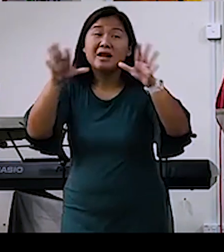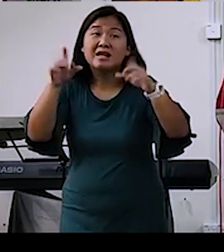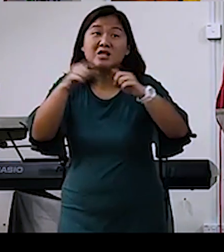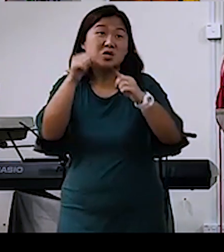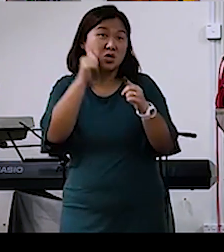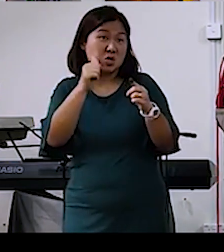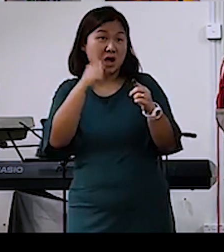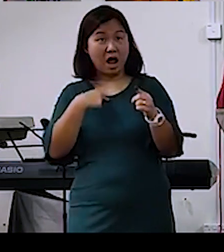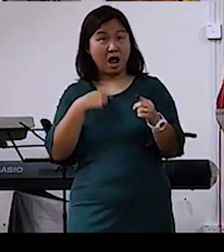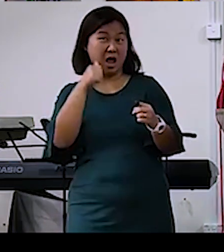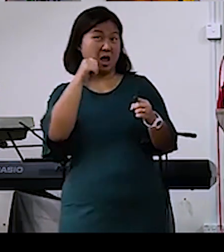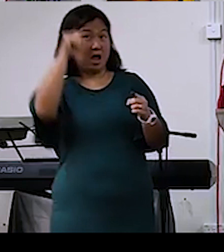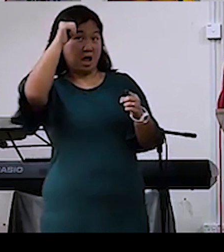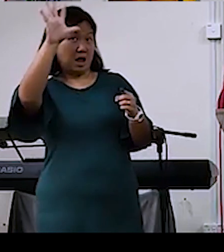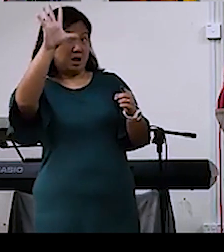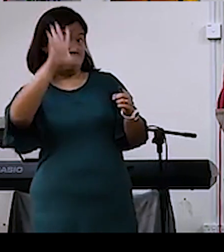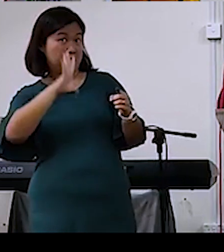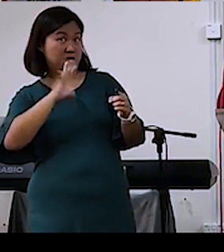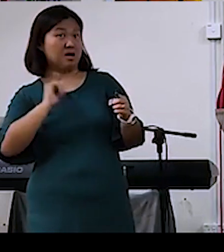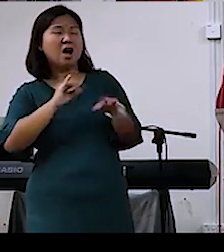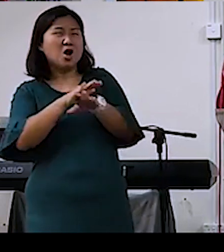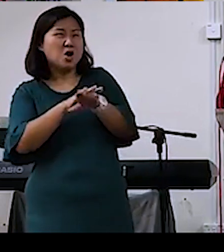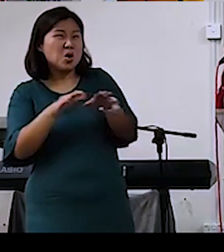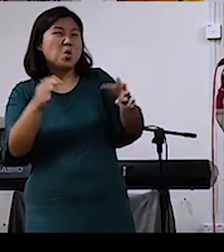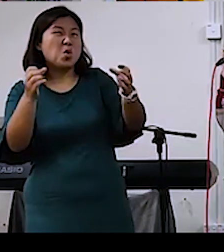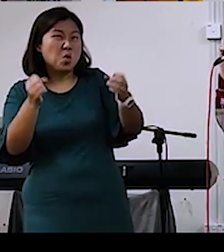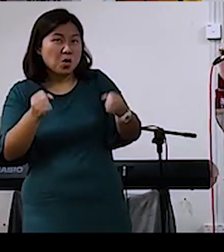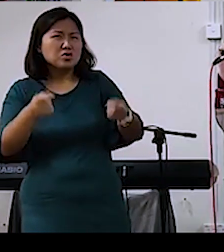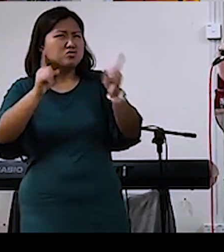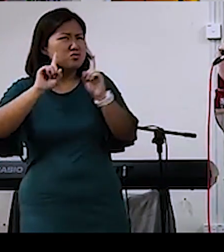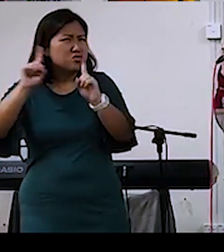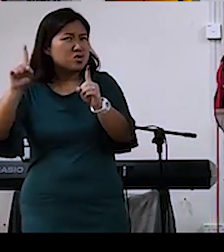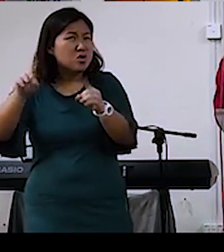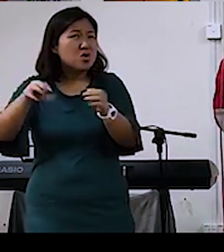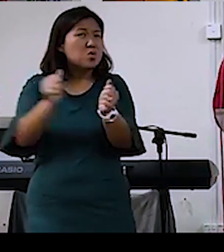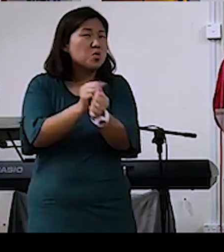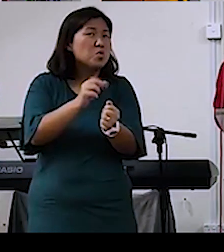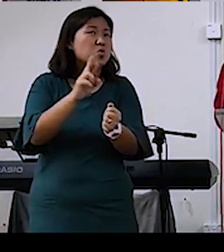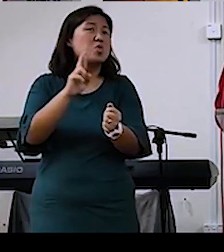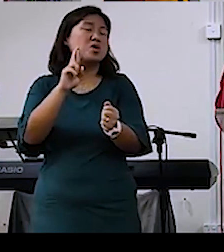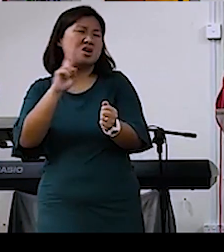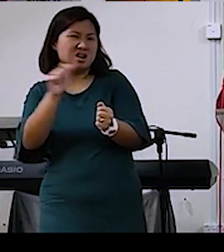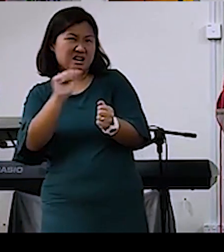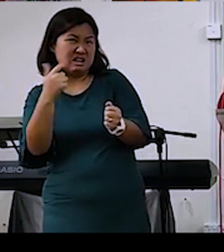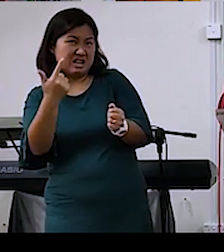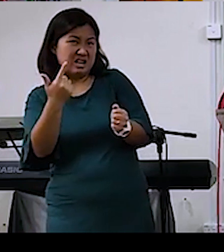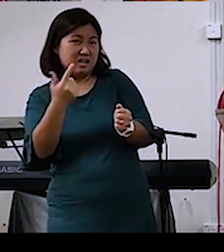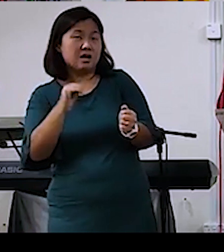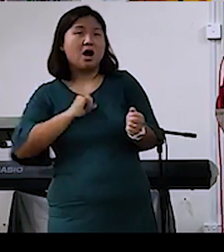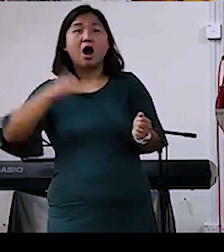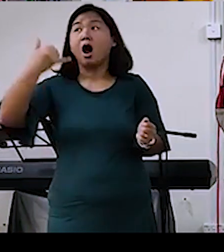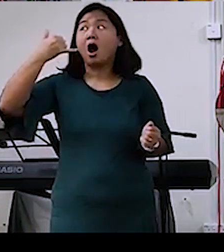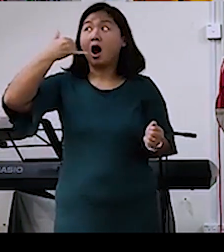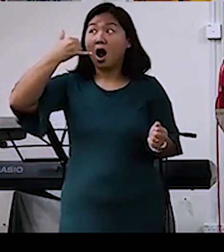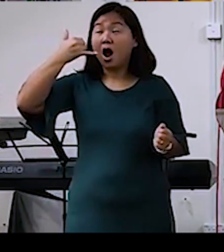don't want to go out with her alone. But, you know, sometimes we have to be...Even in ministry, you'd have wisdom. Who can say amen? So I quickly called the cantina. You know, I've met